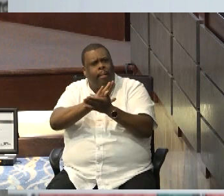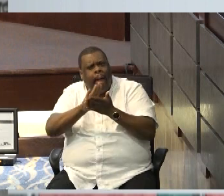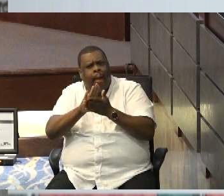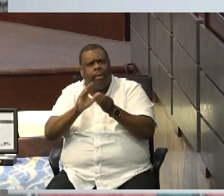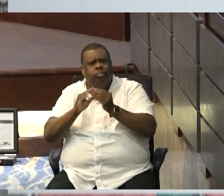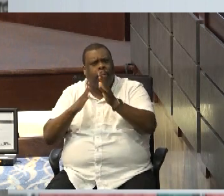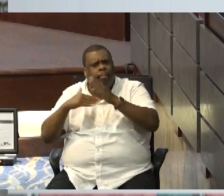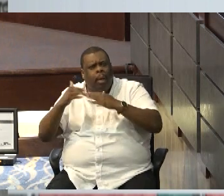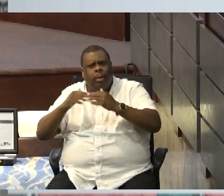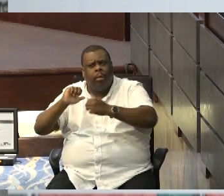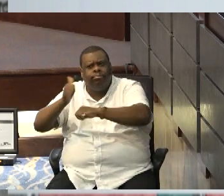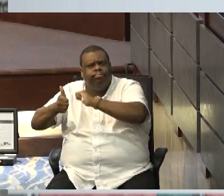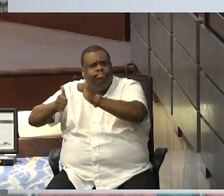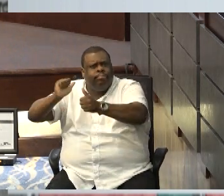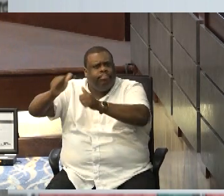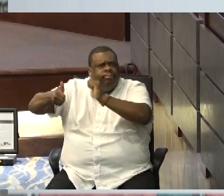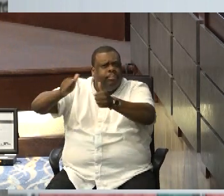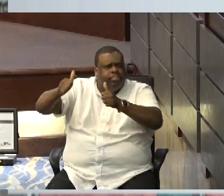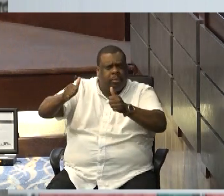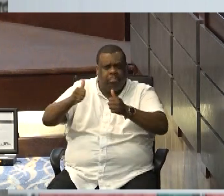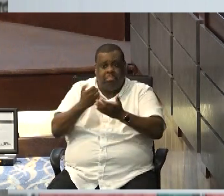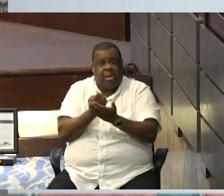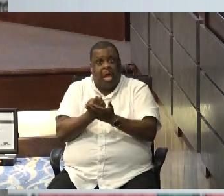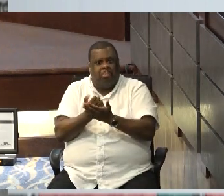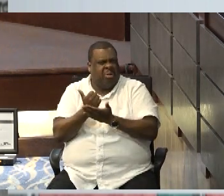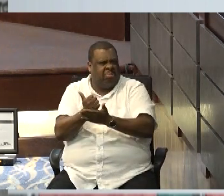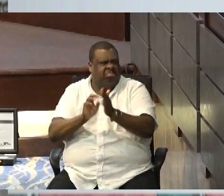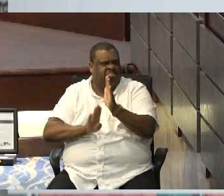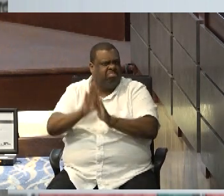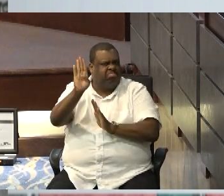the heartbeat of a regional economy.